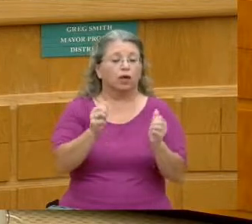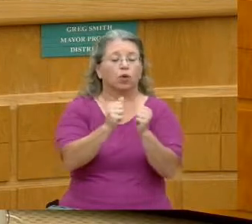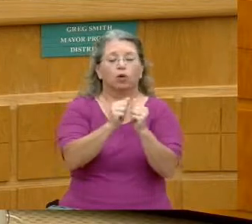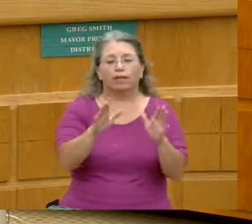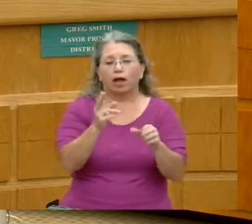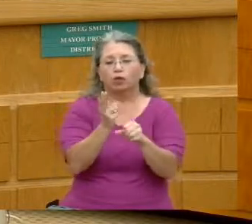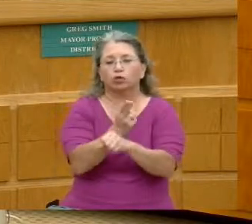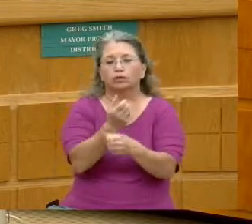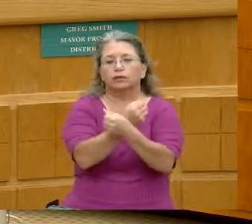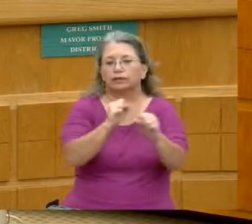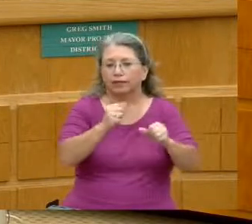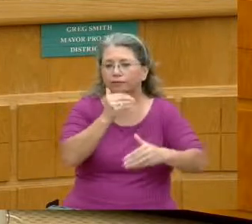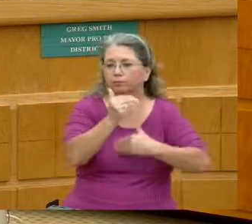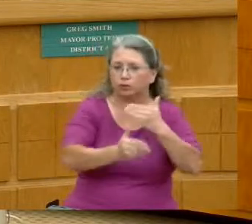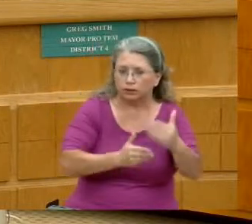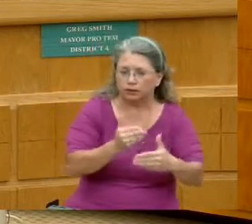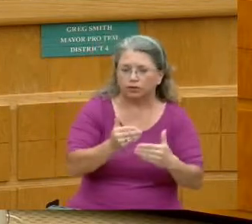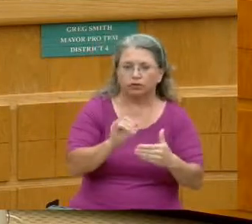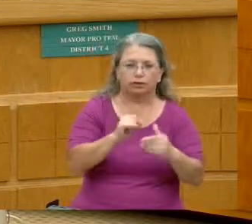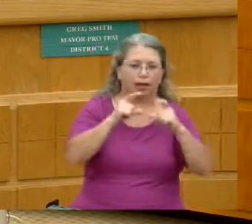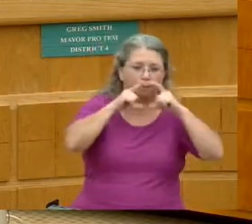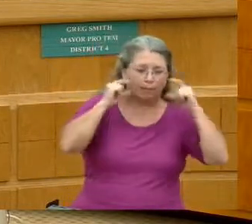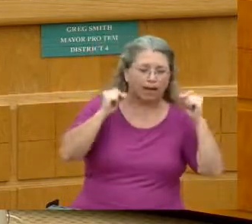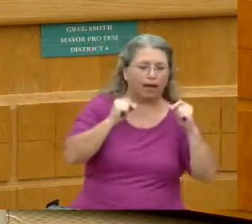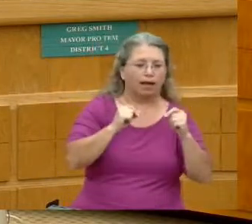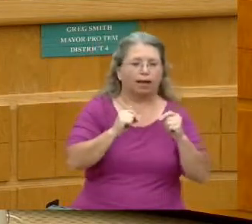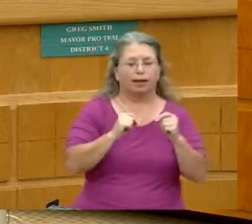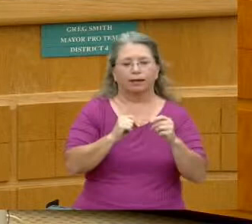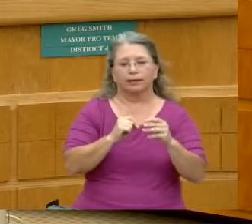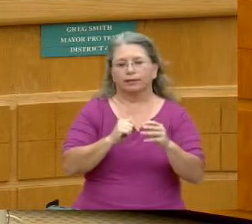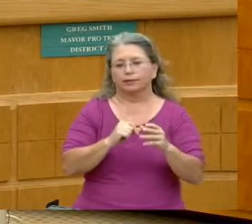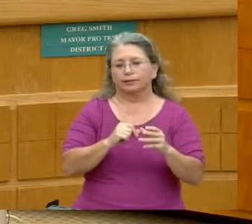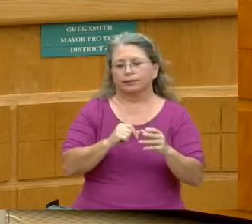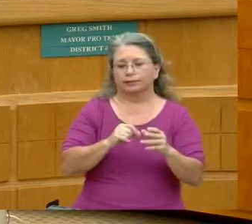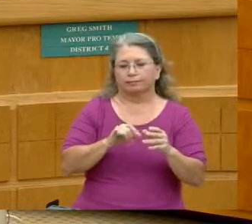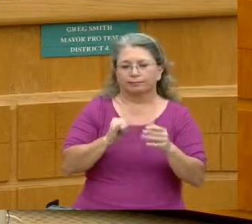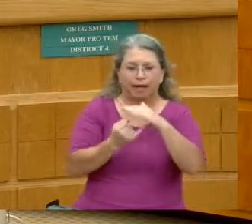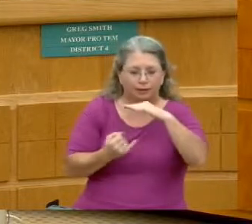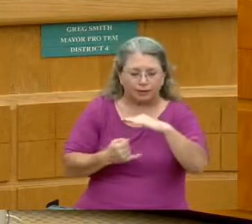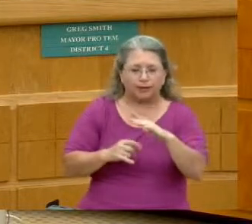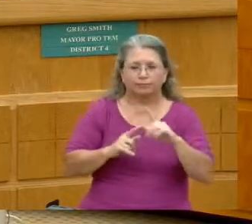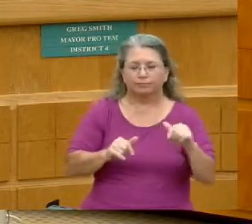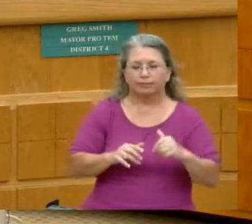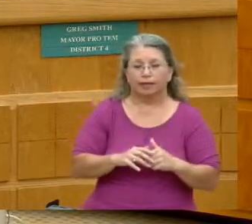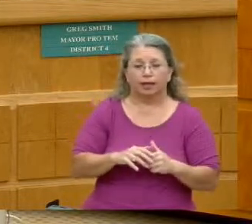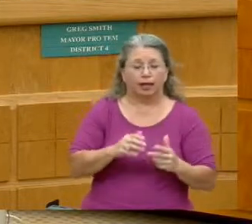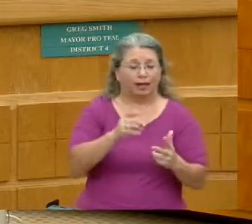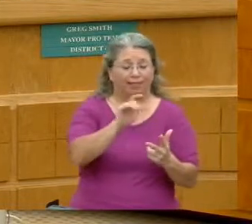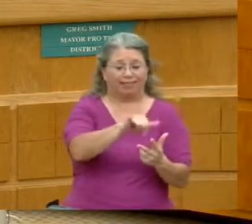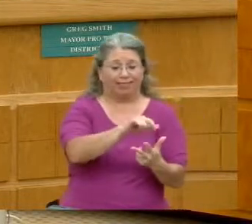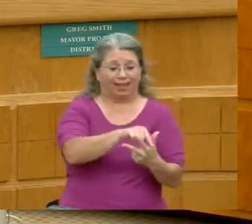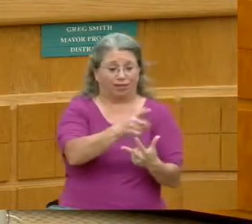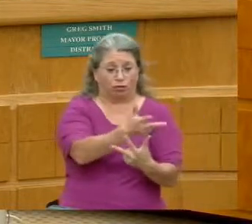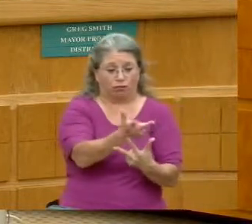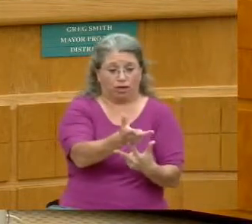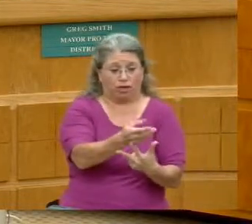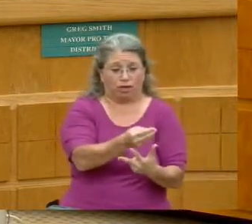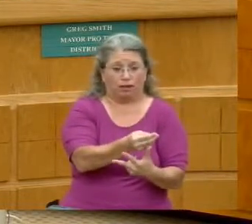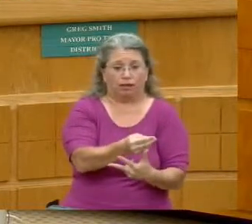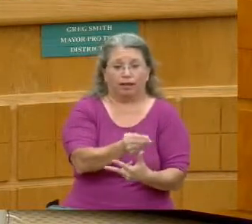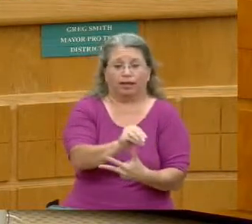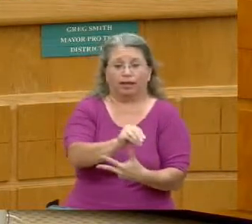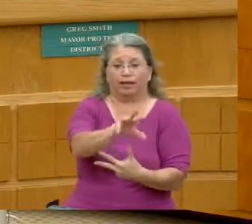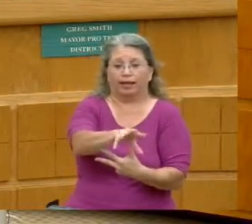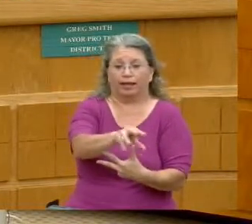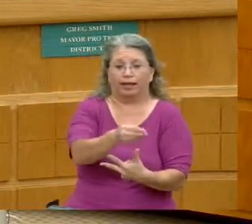8 after 2 weeks. Those 8 would infect 24 after 3 weeks, and those 24 would infect 71 after